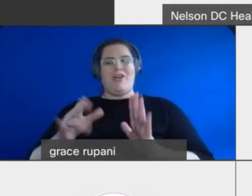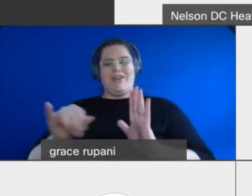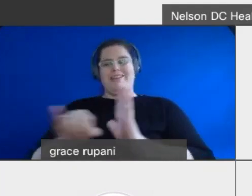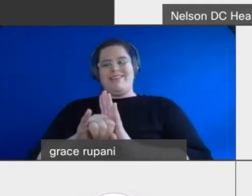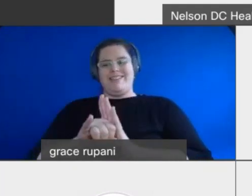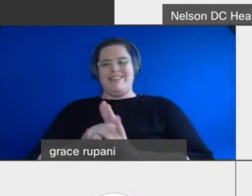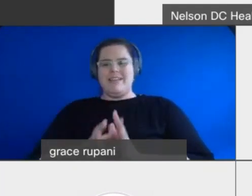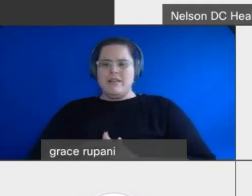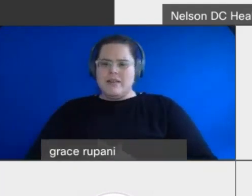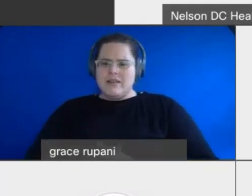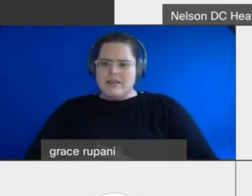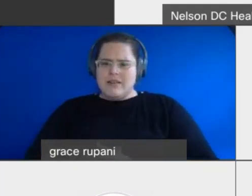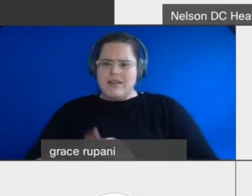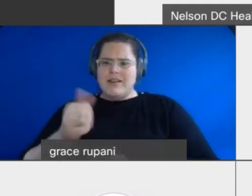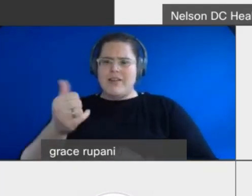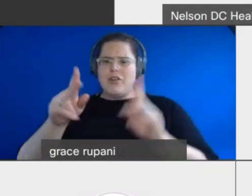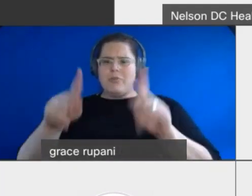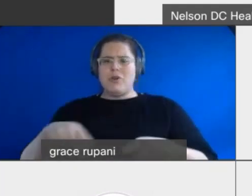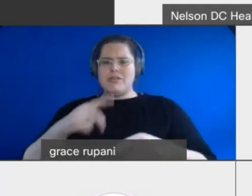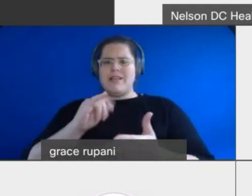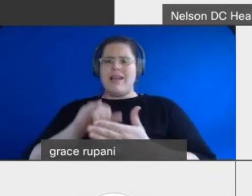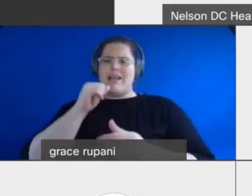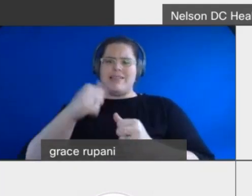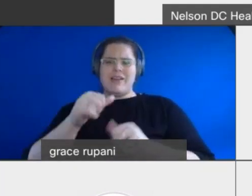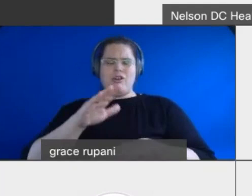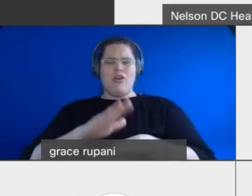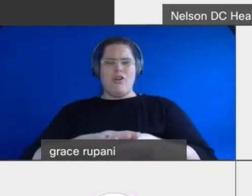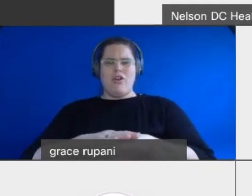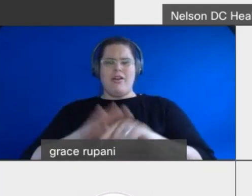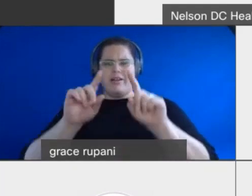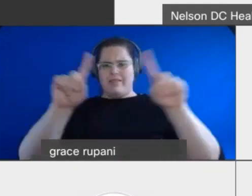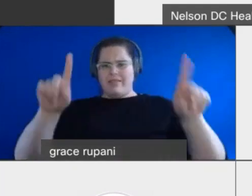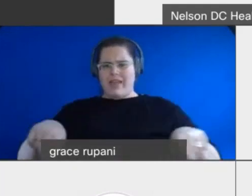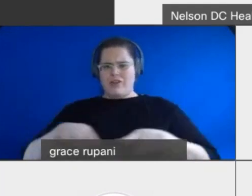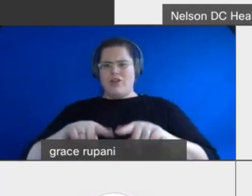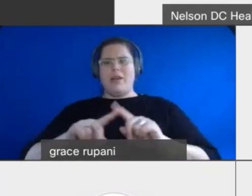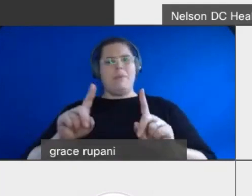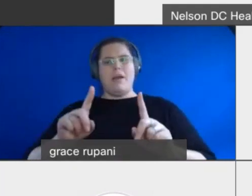to provide. We sent a letter on letterhead, but it wasn't reviewed because the employees,